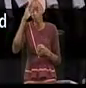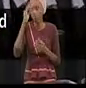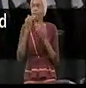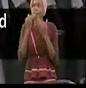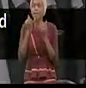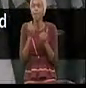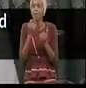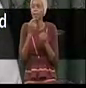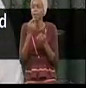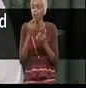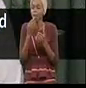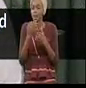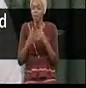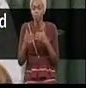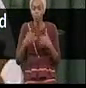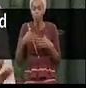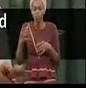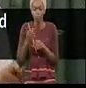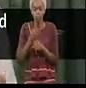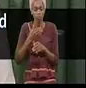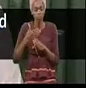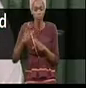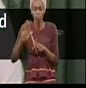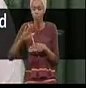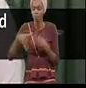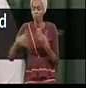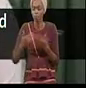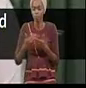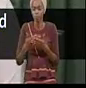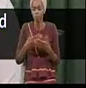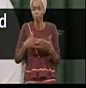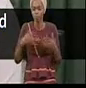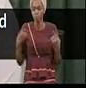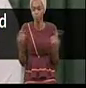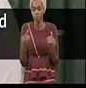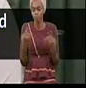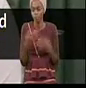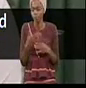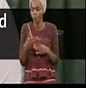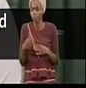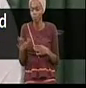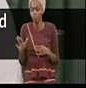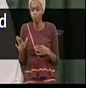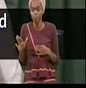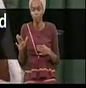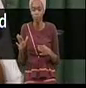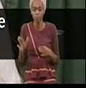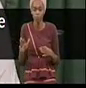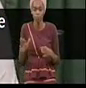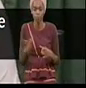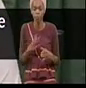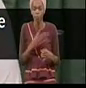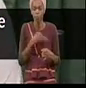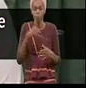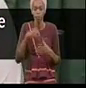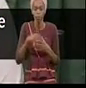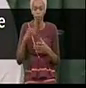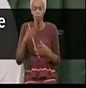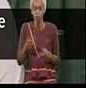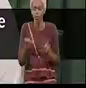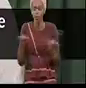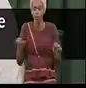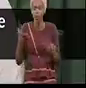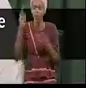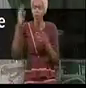precious blood has taken all my sins away. And in the place he gave